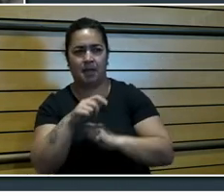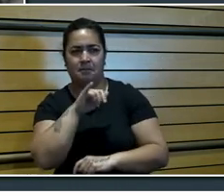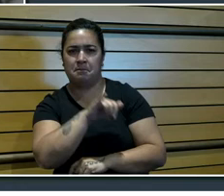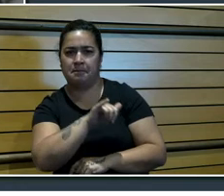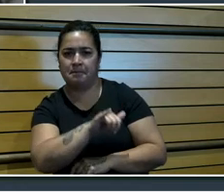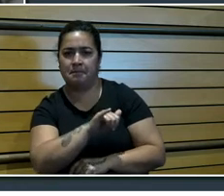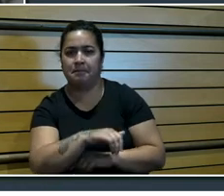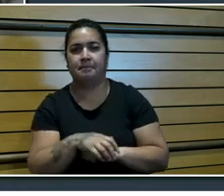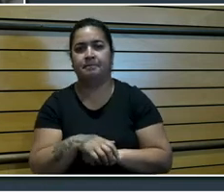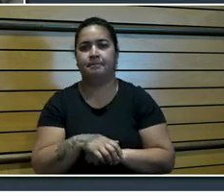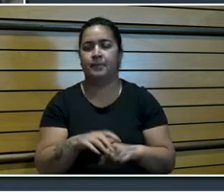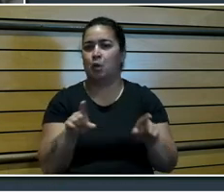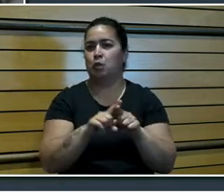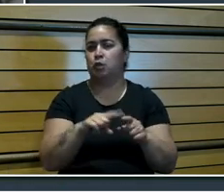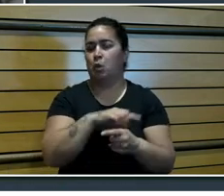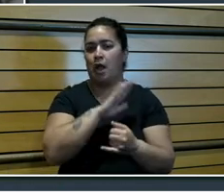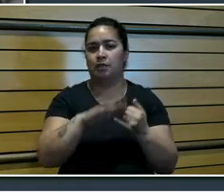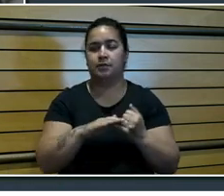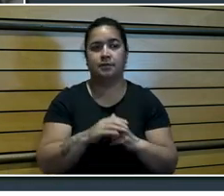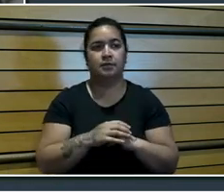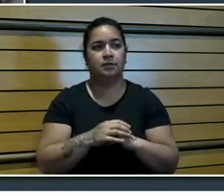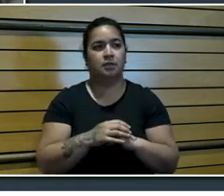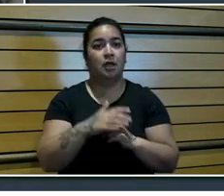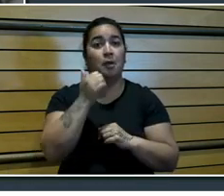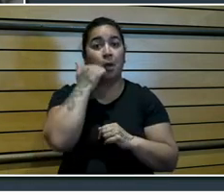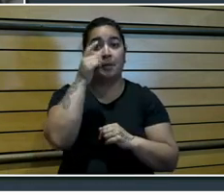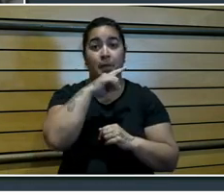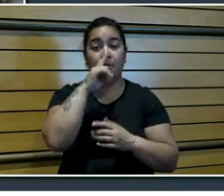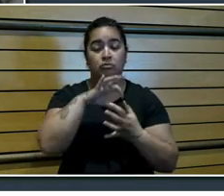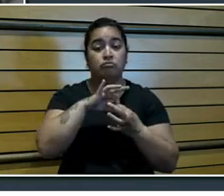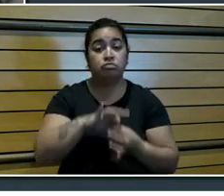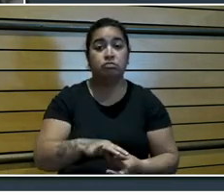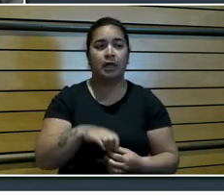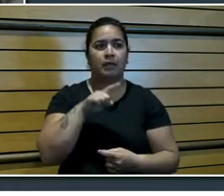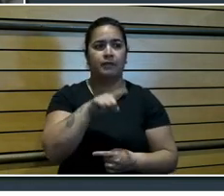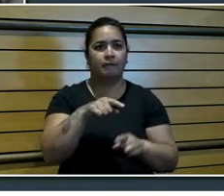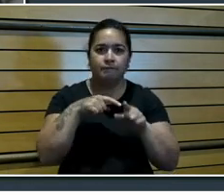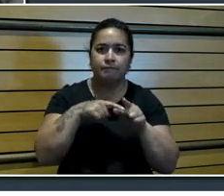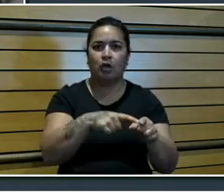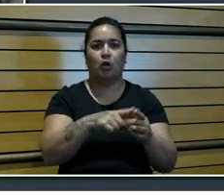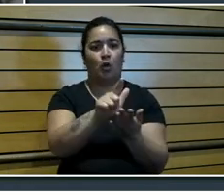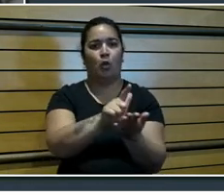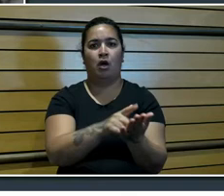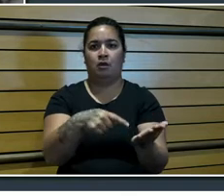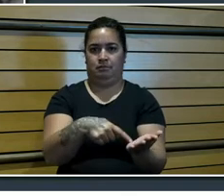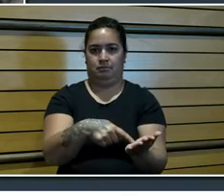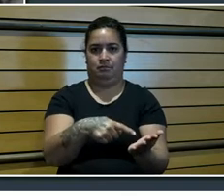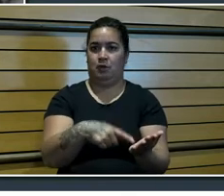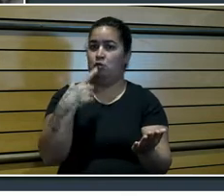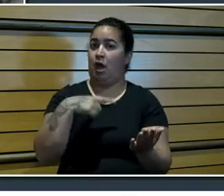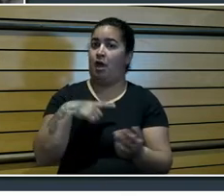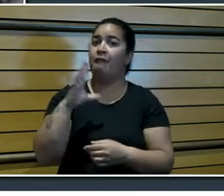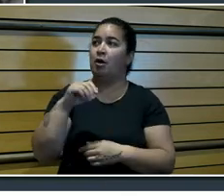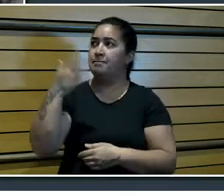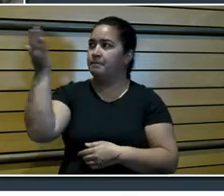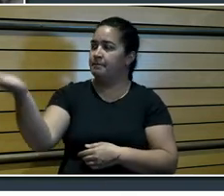And the last point, Tangata Whenua's steadfast faith in the rule of law, as they perceived it stemming from Victoria, the Queen of